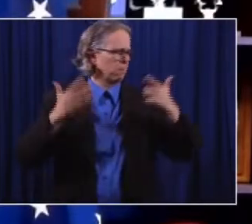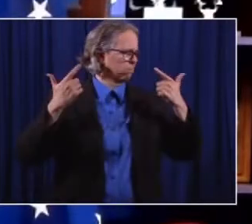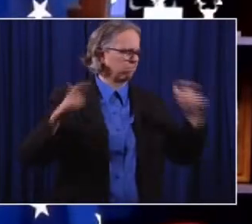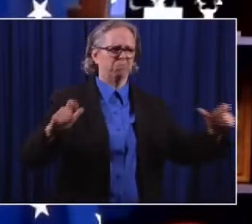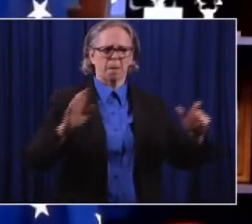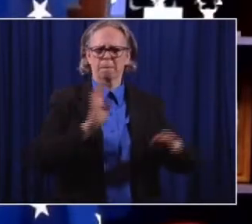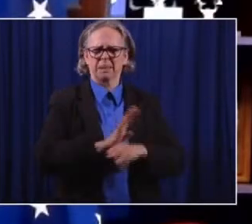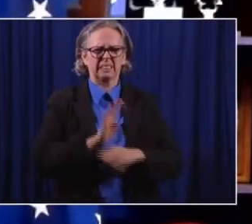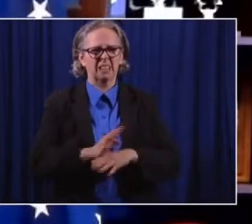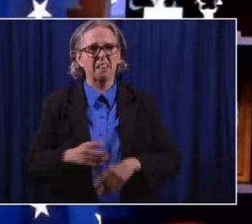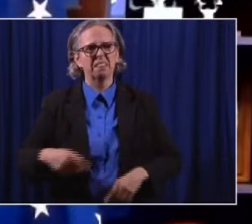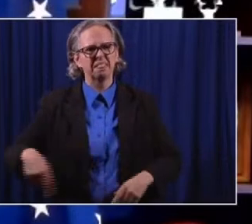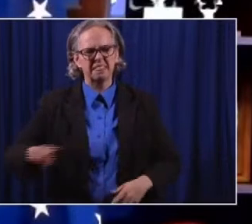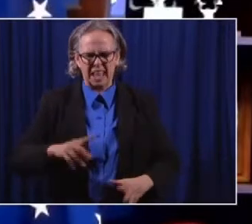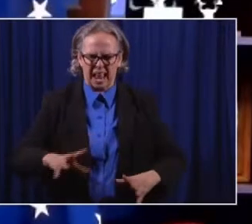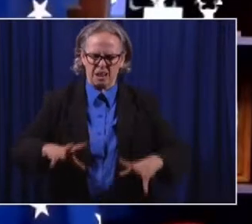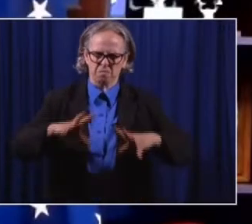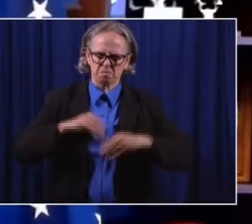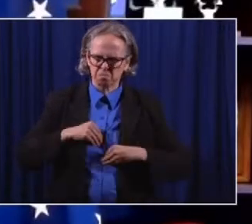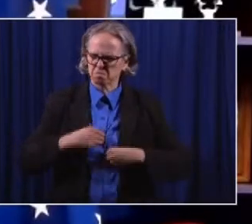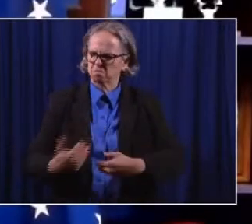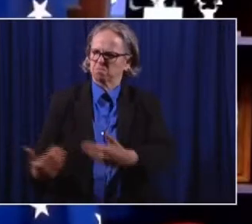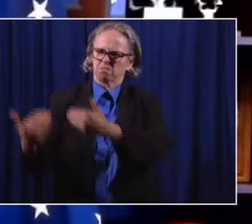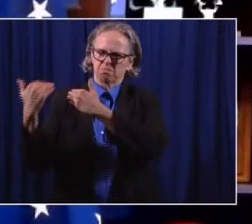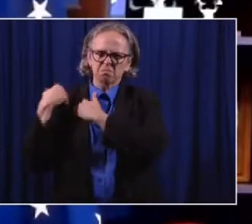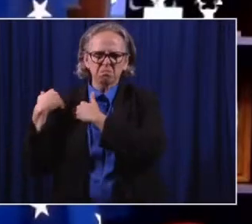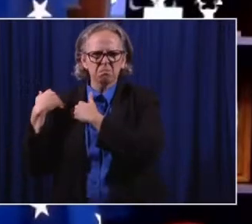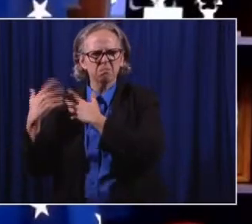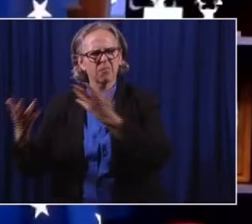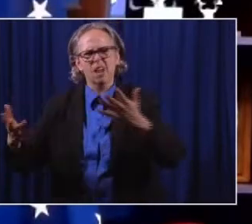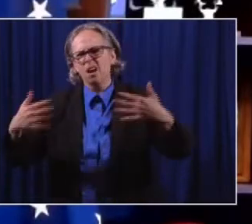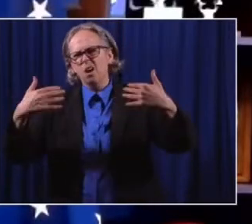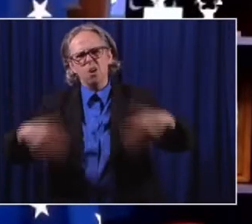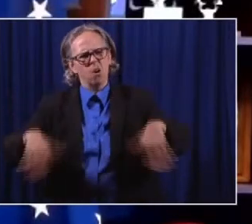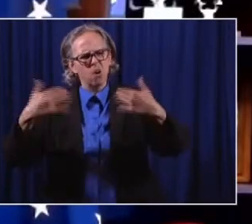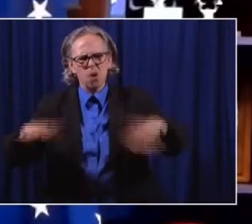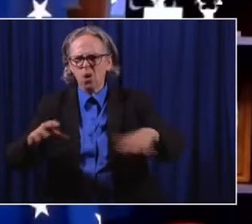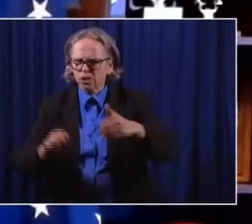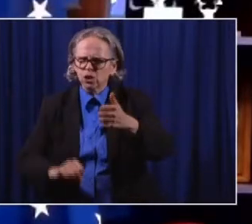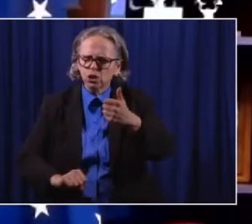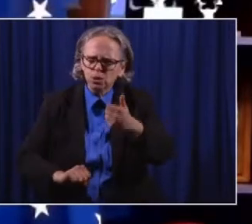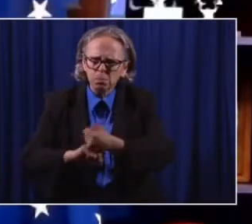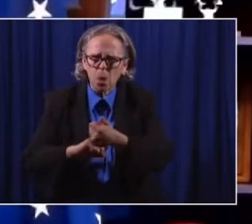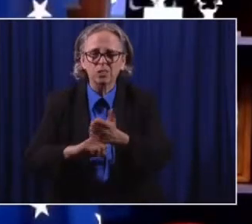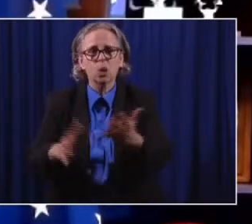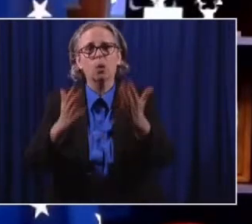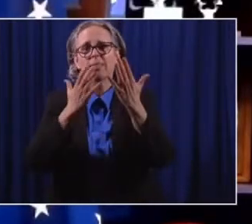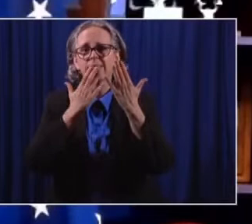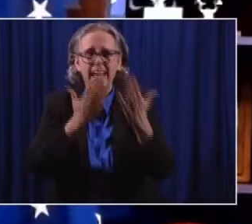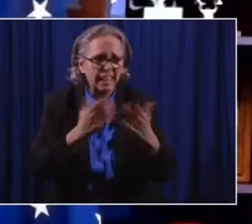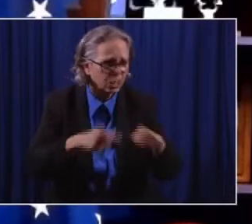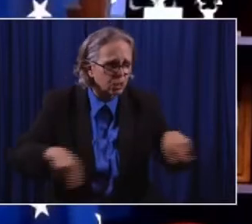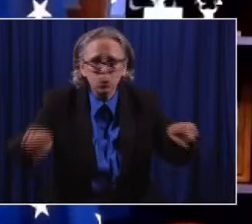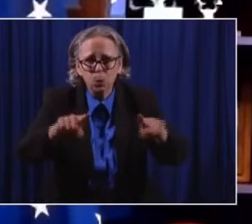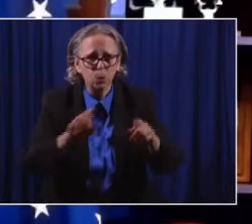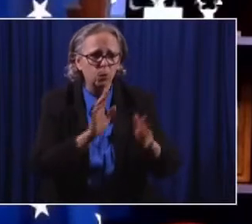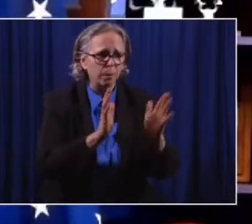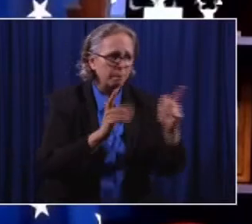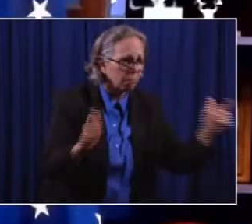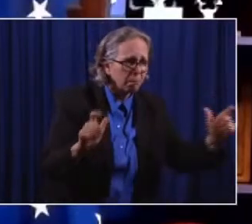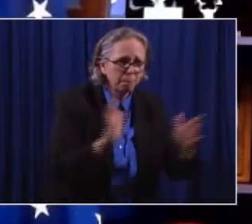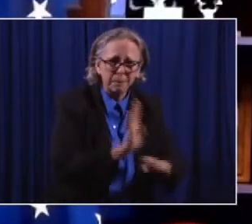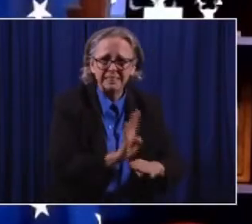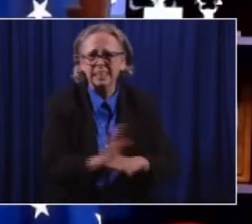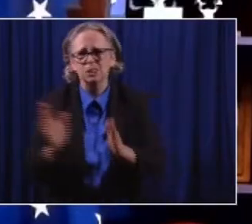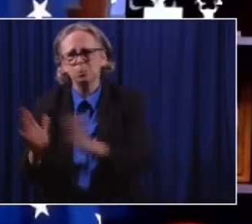drive forward during this difficult time. And we thank them. They've been outstanding,